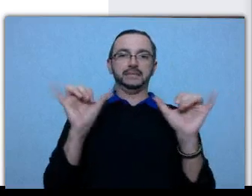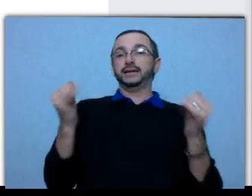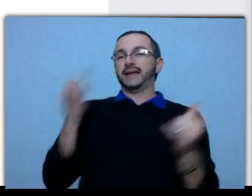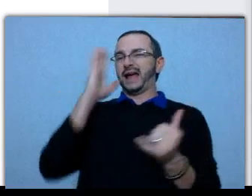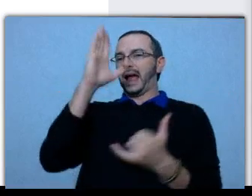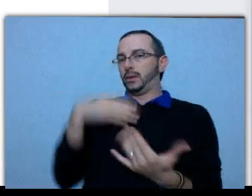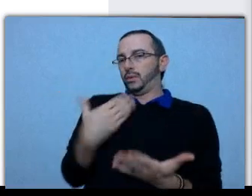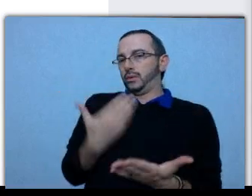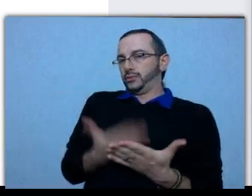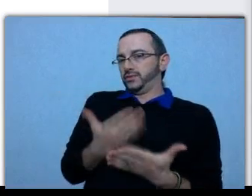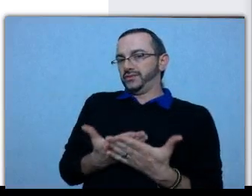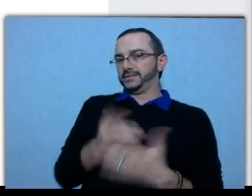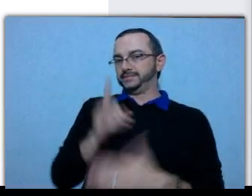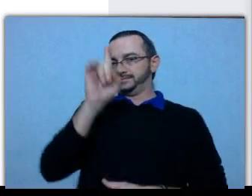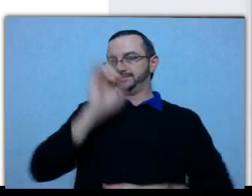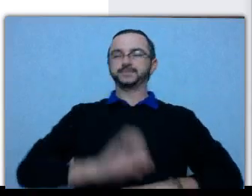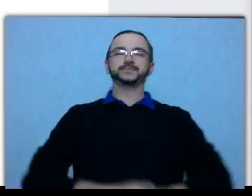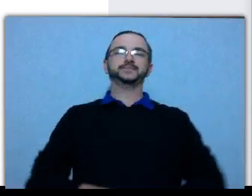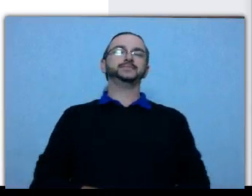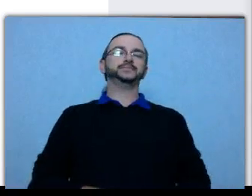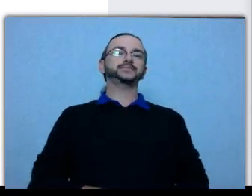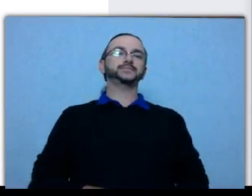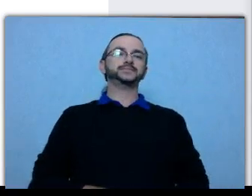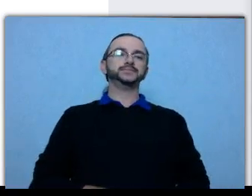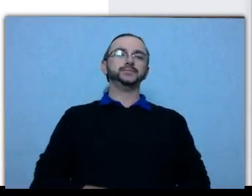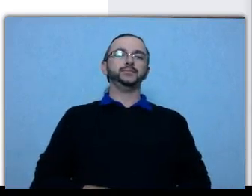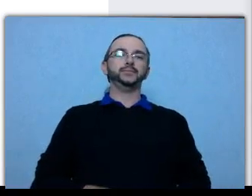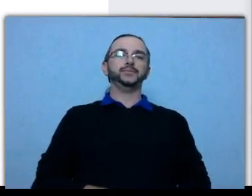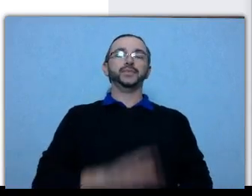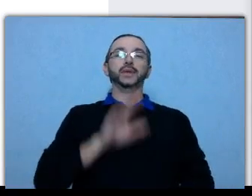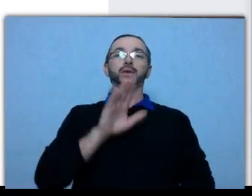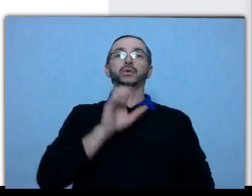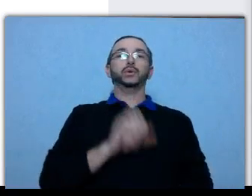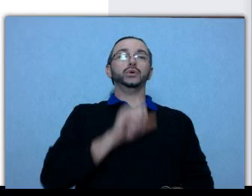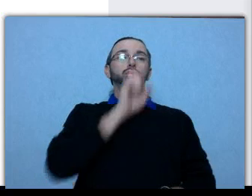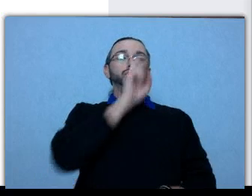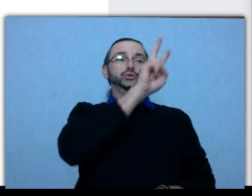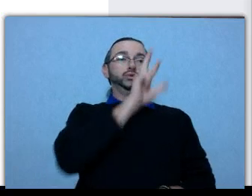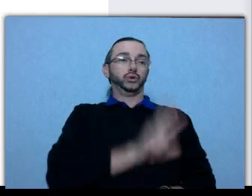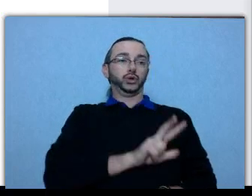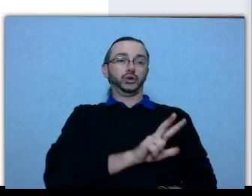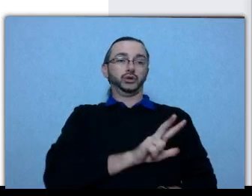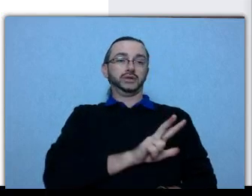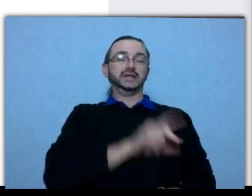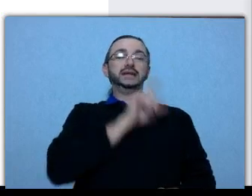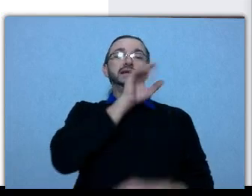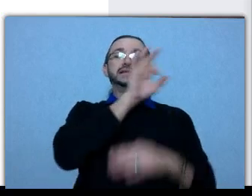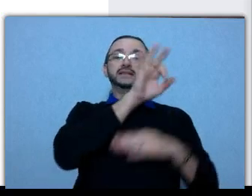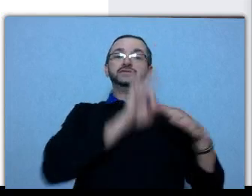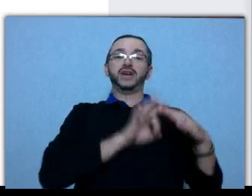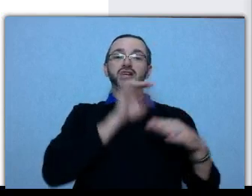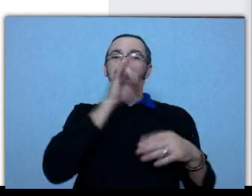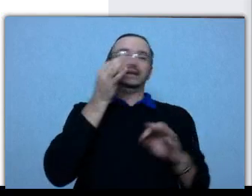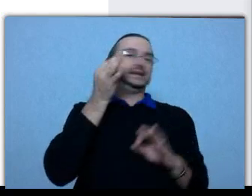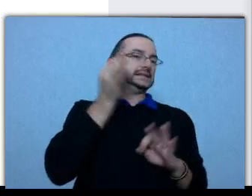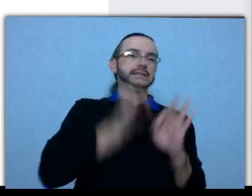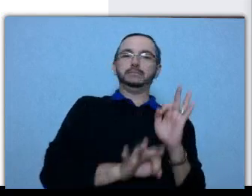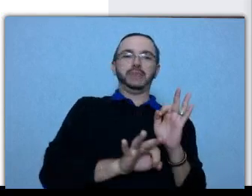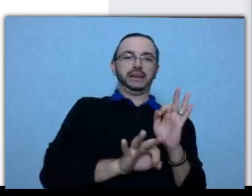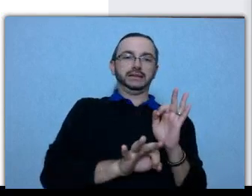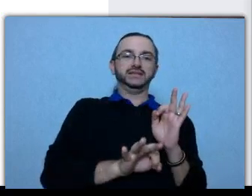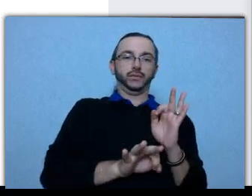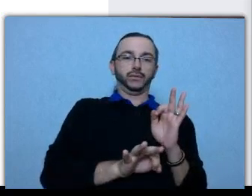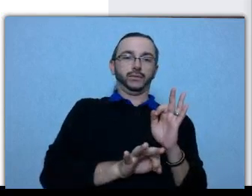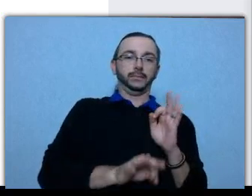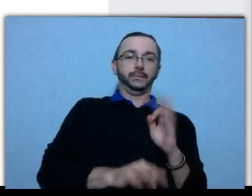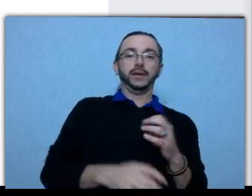you. 2/3 is a fraction in its simplest form. 2/3 equals 4/6. 4/6 is the